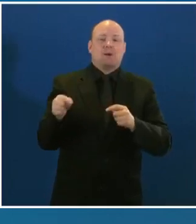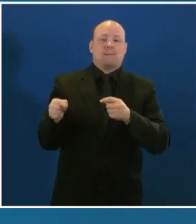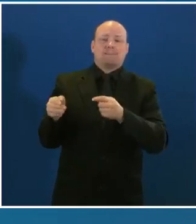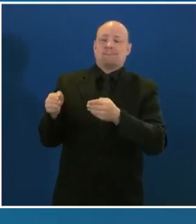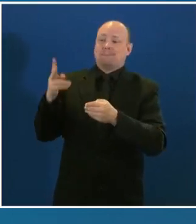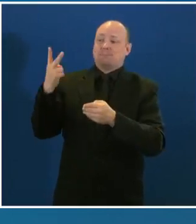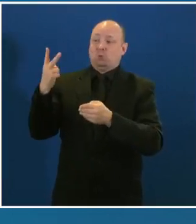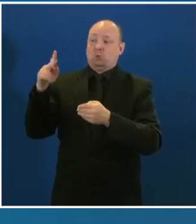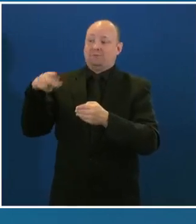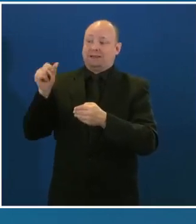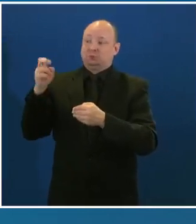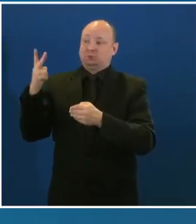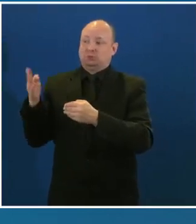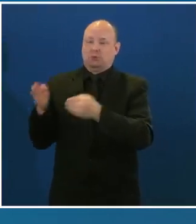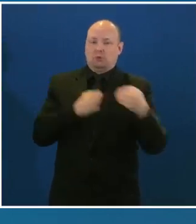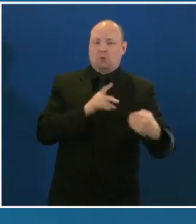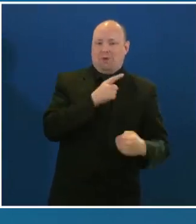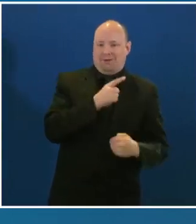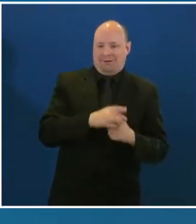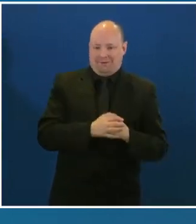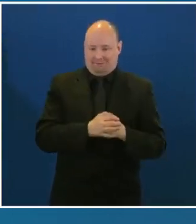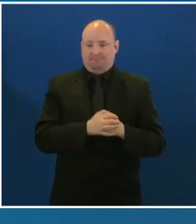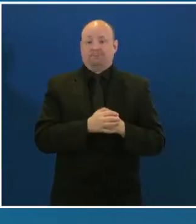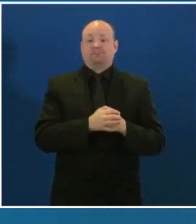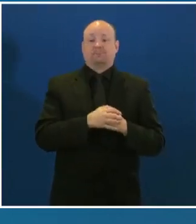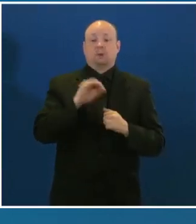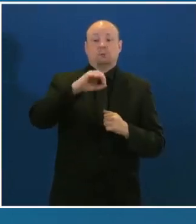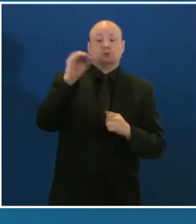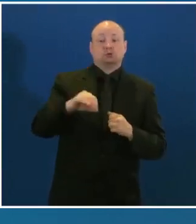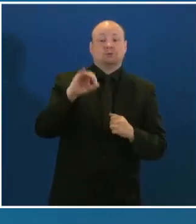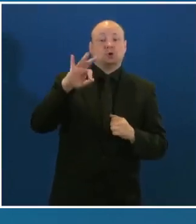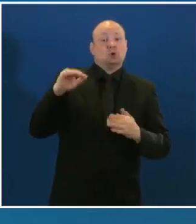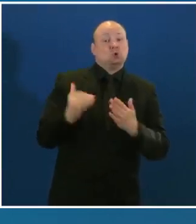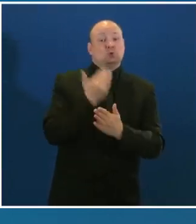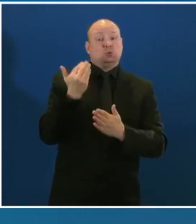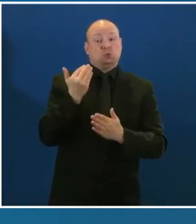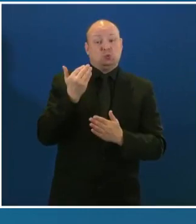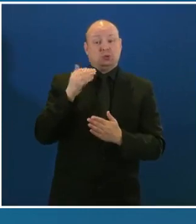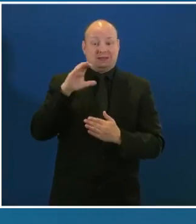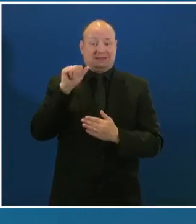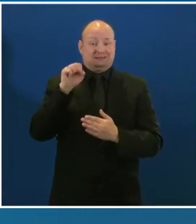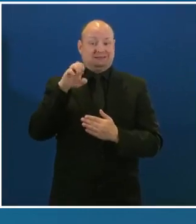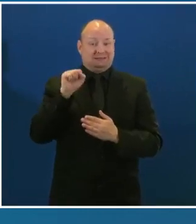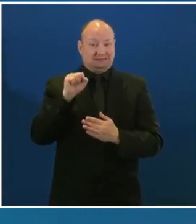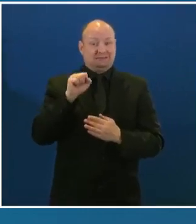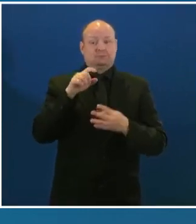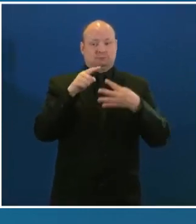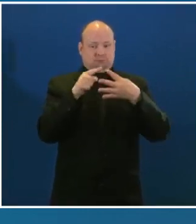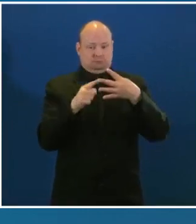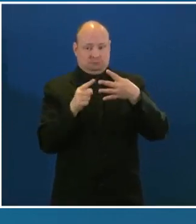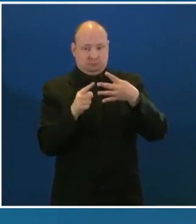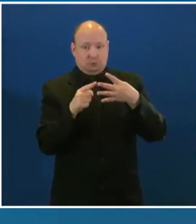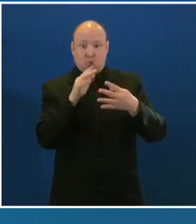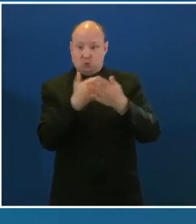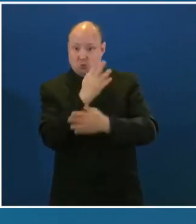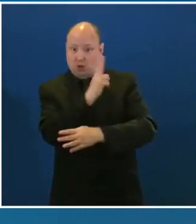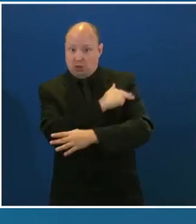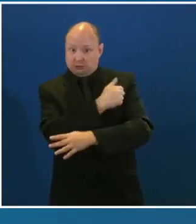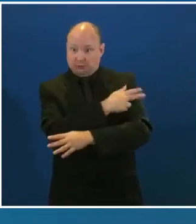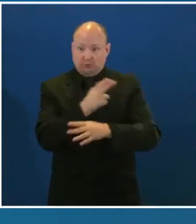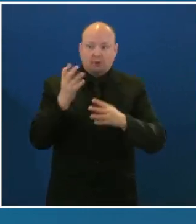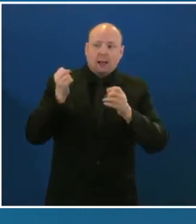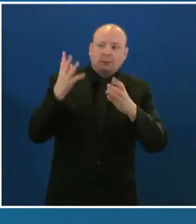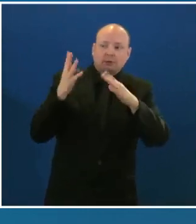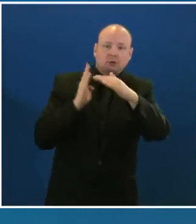of new COVID cases, the rate of new COVID hospital admissions, our